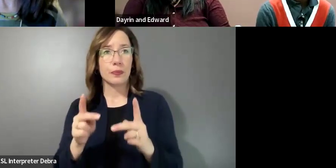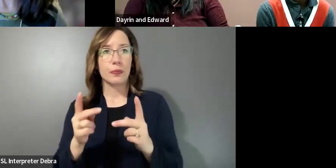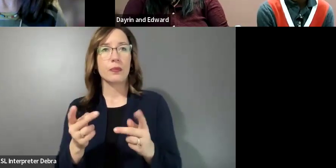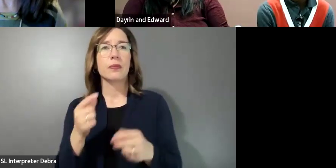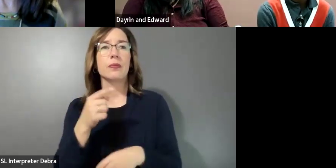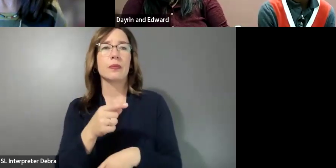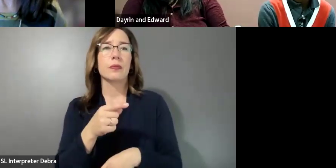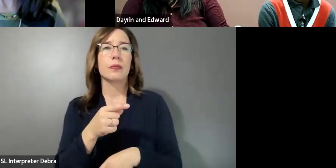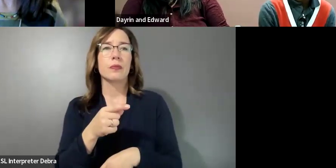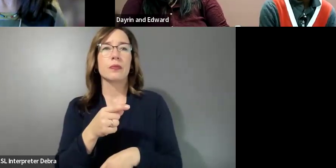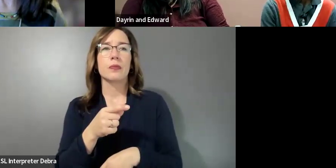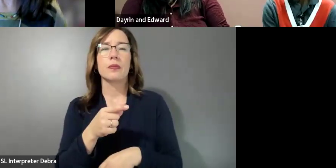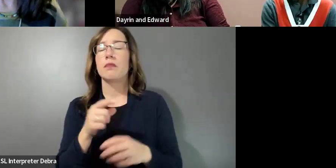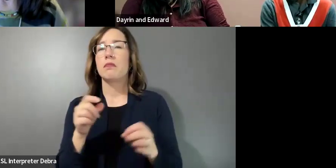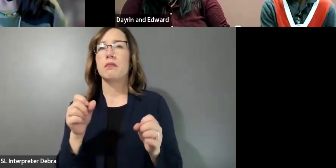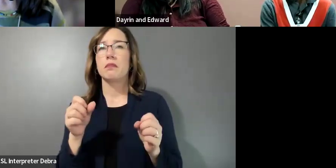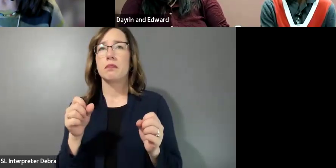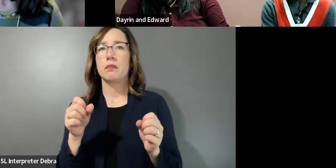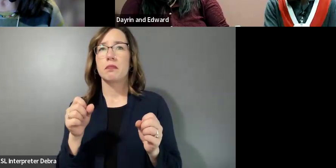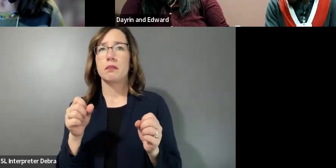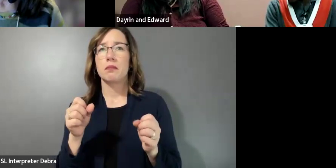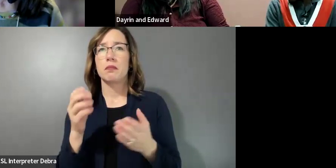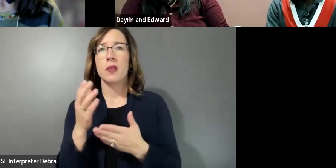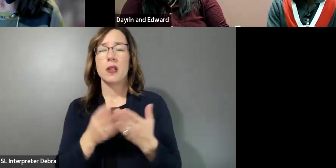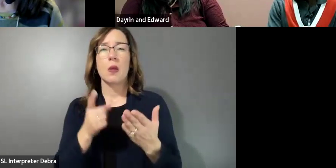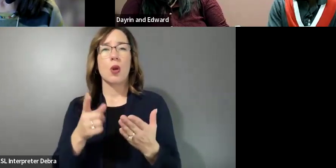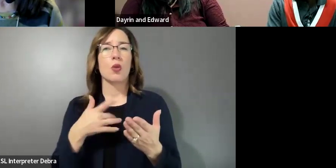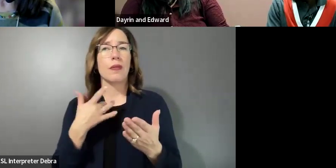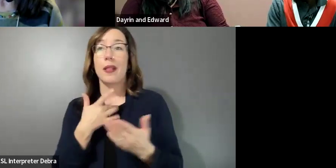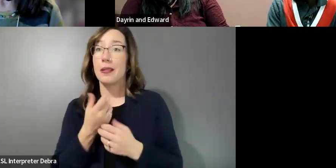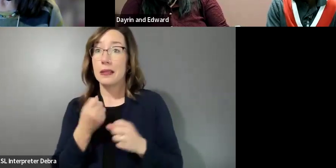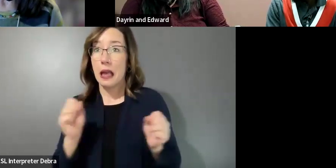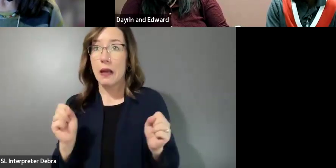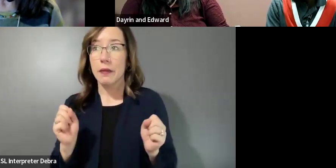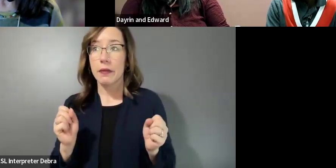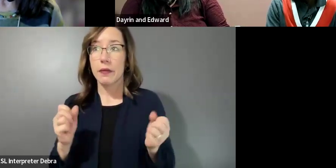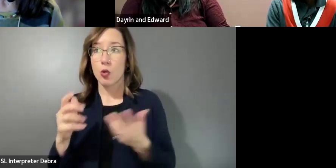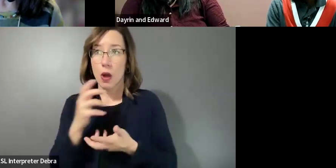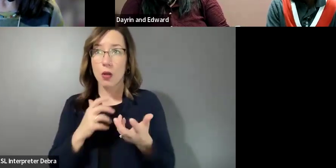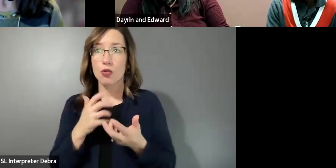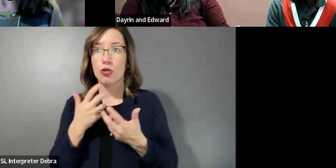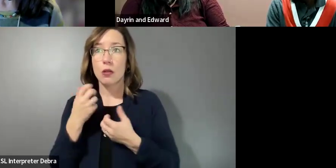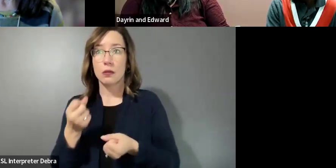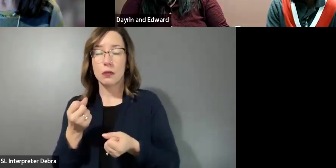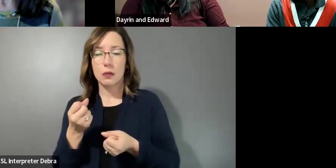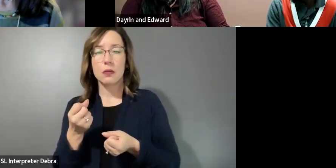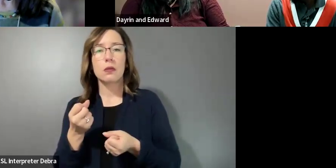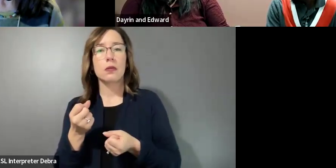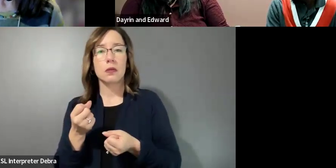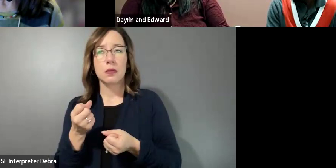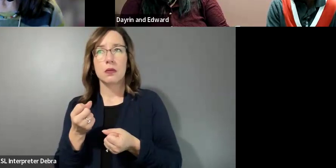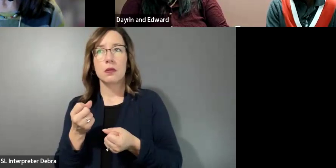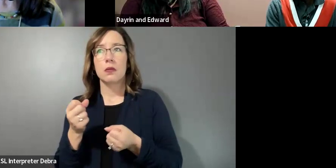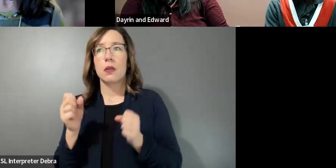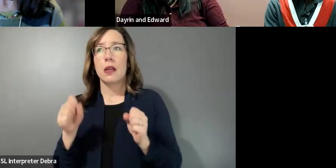The support person is a person, someone that you feel safe or you can trust. That can